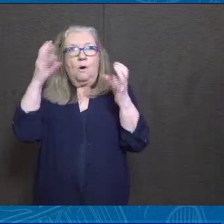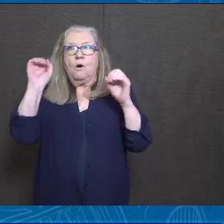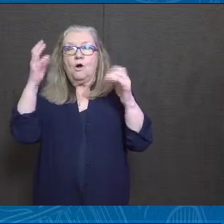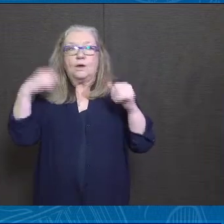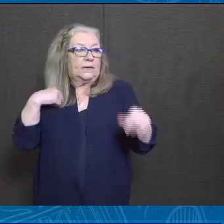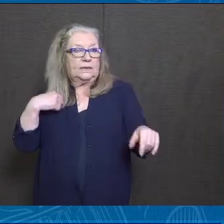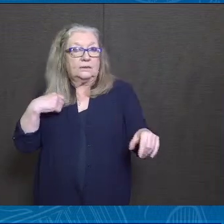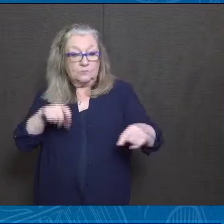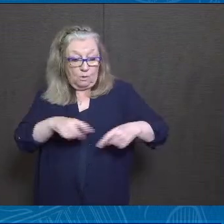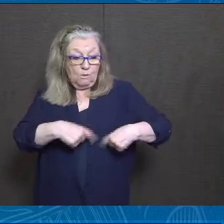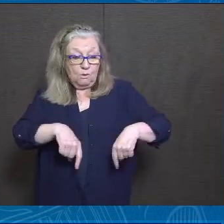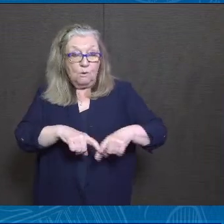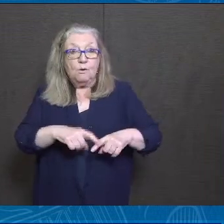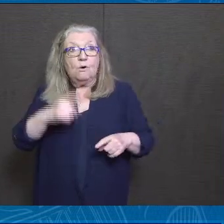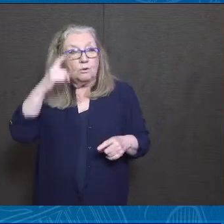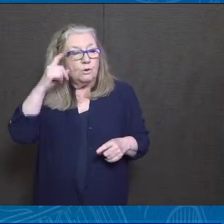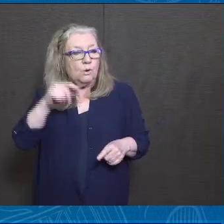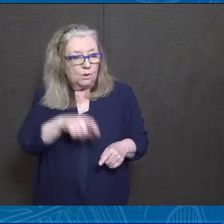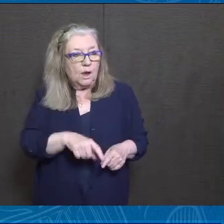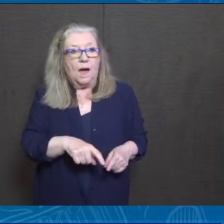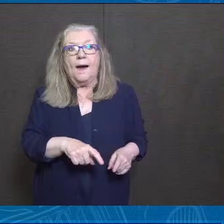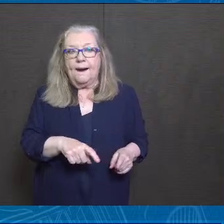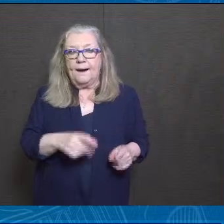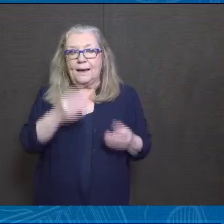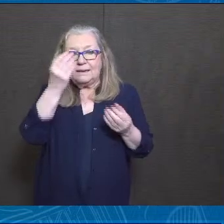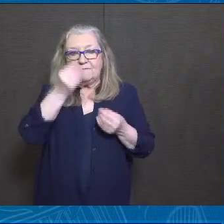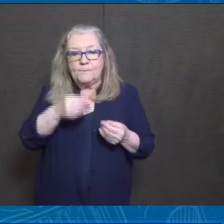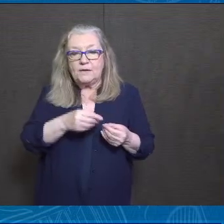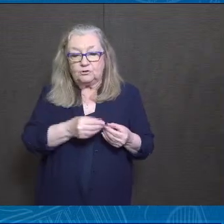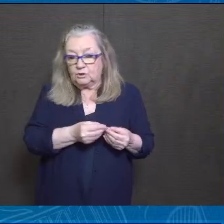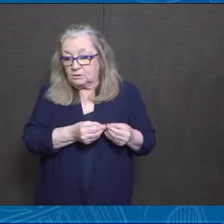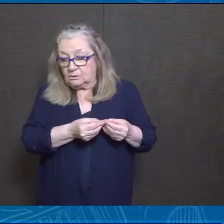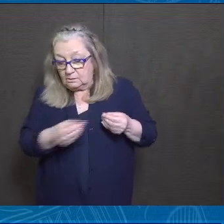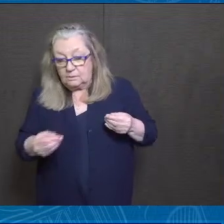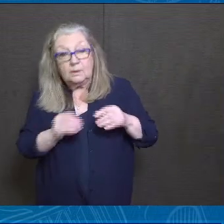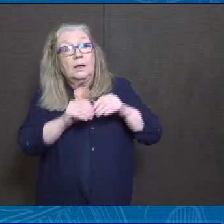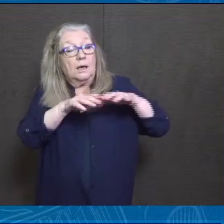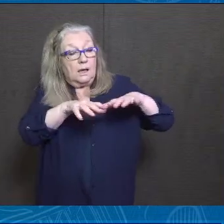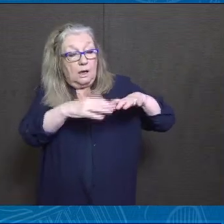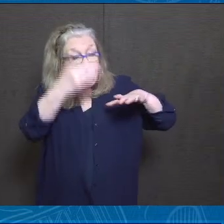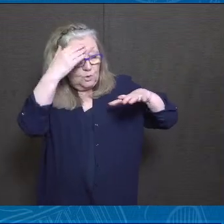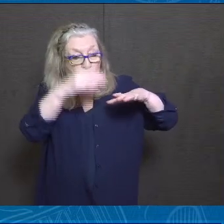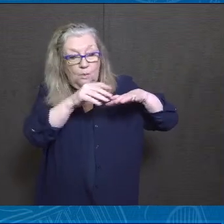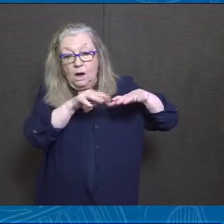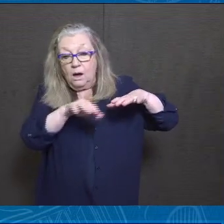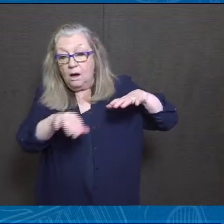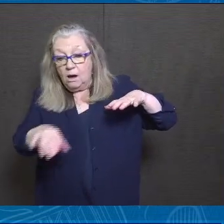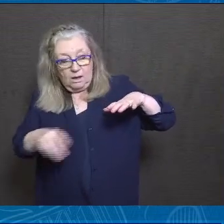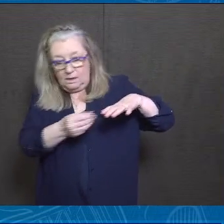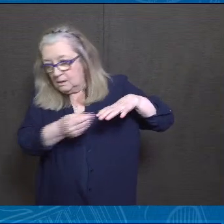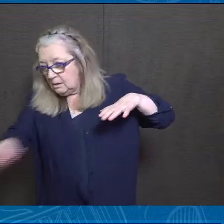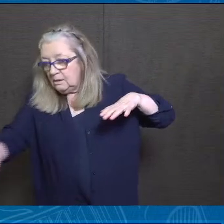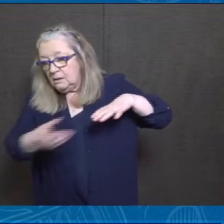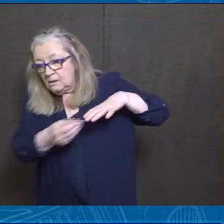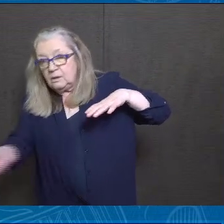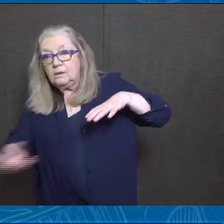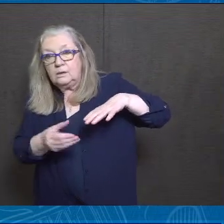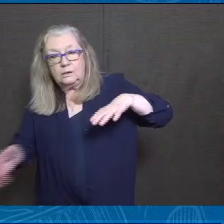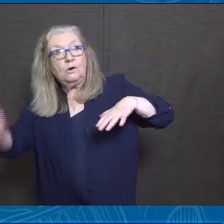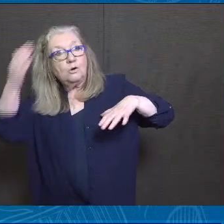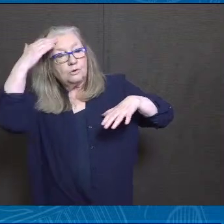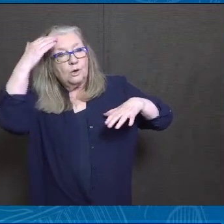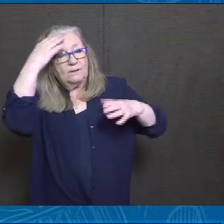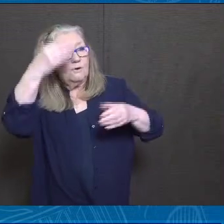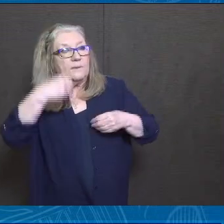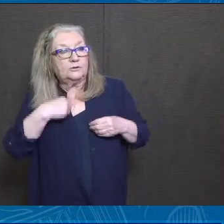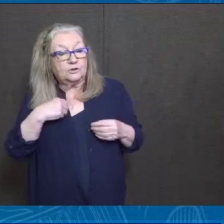communities generate the information themselves and pass it on to the downstream communities. And we have been able to very successfully showcase